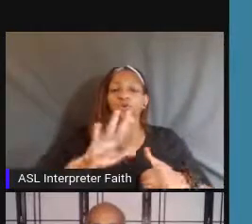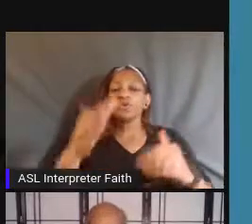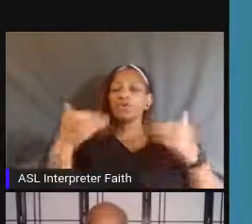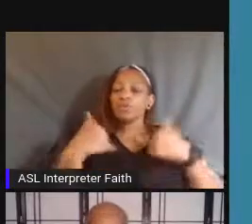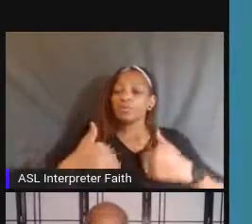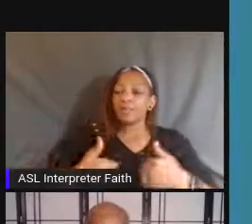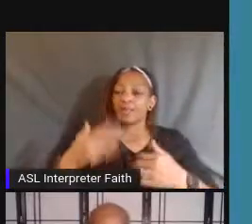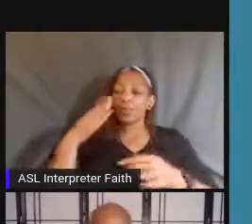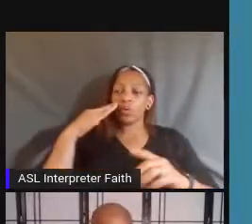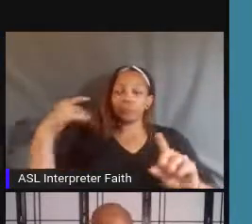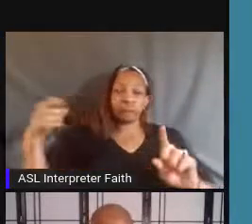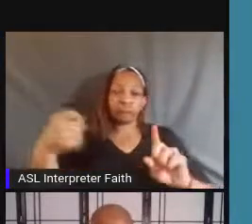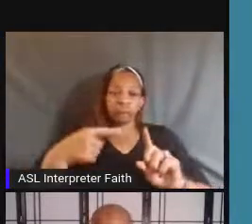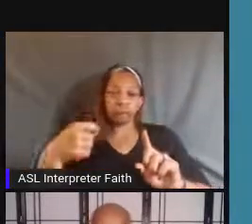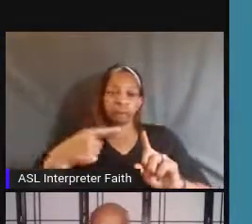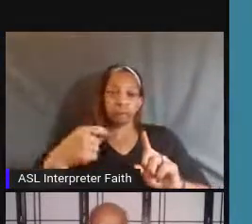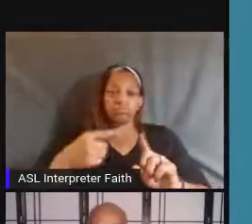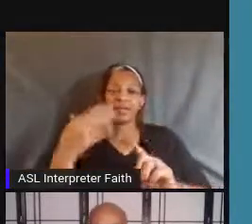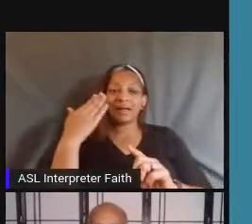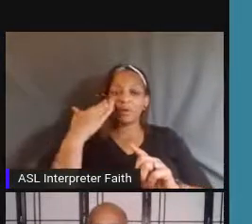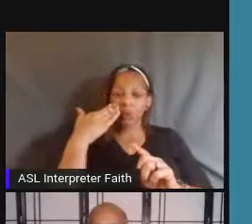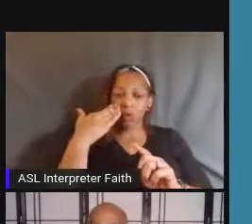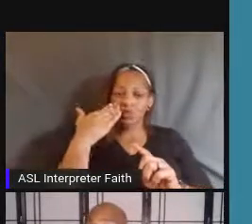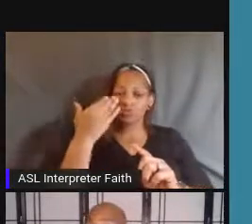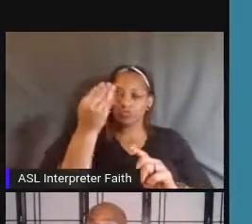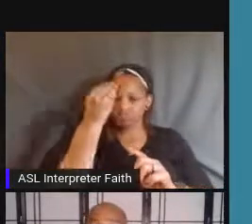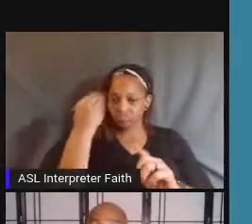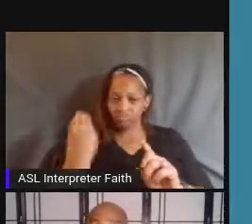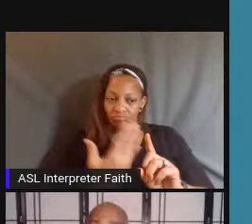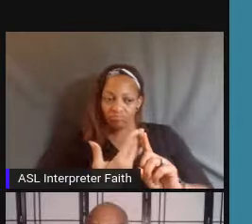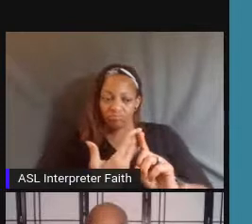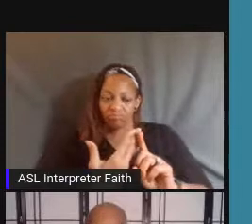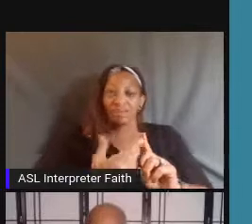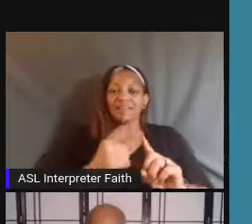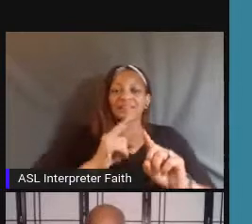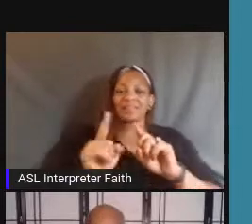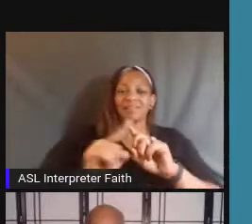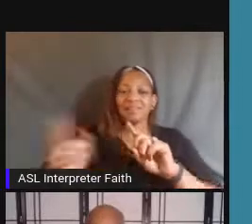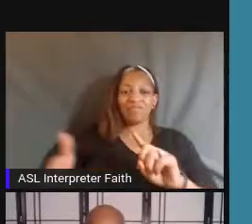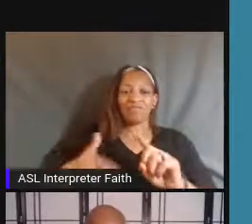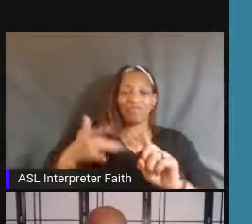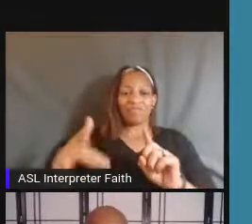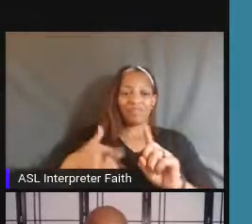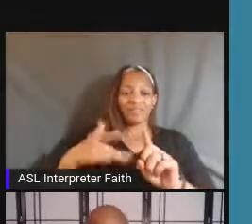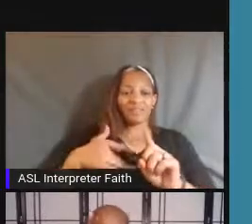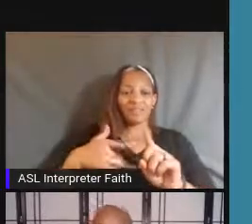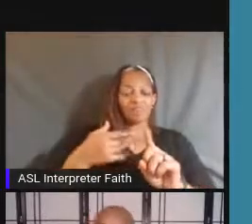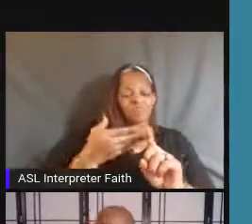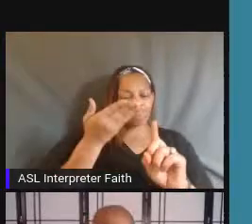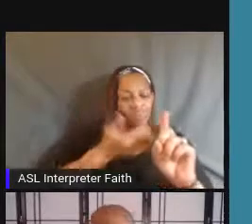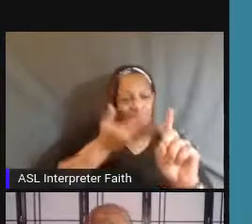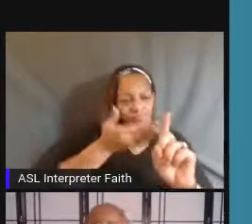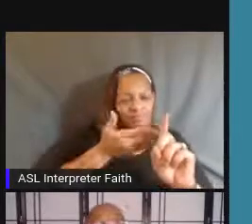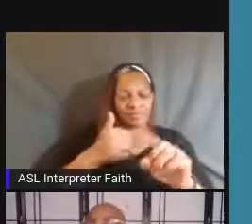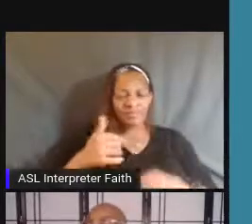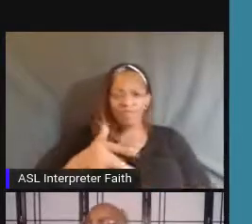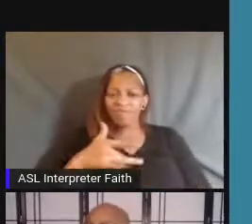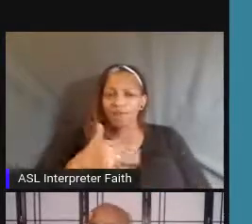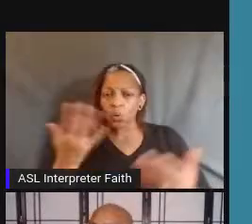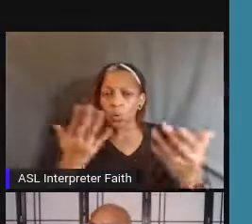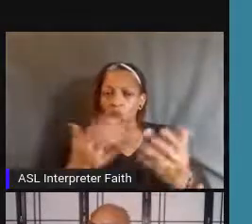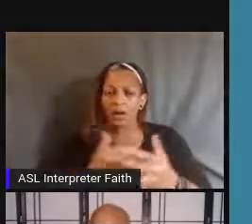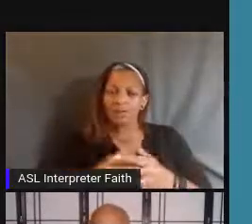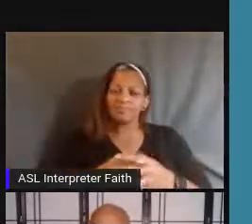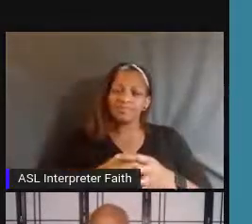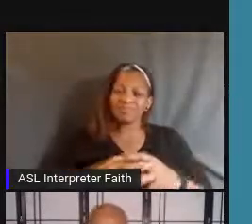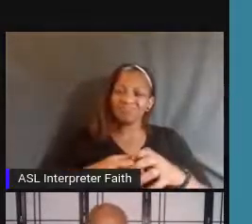you signals. It is letting you know through the various sensations. Do I feel